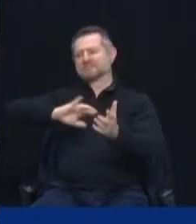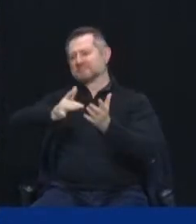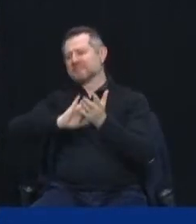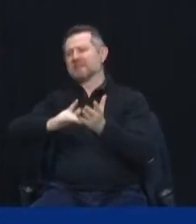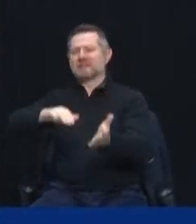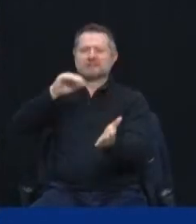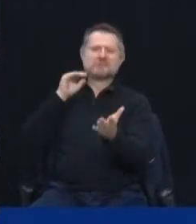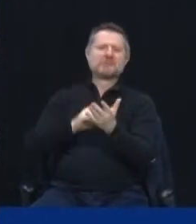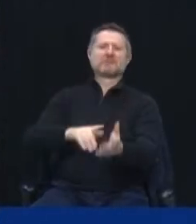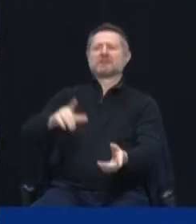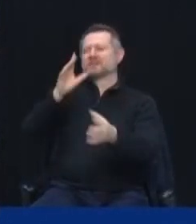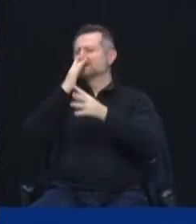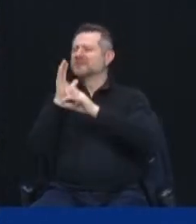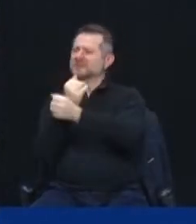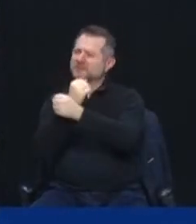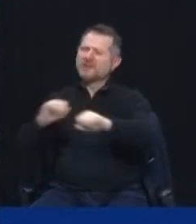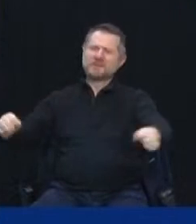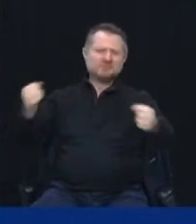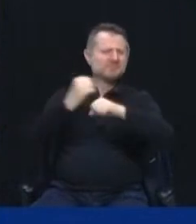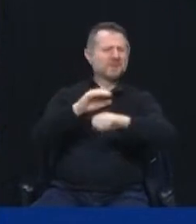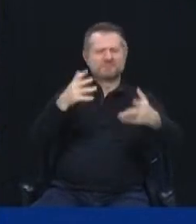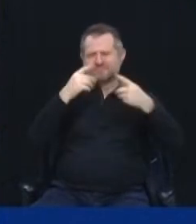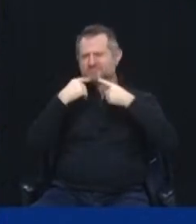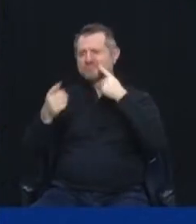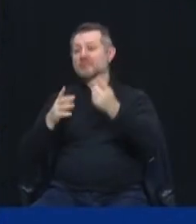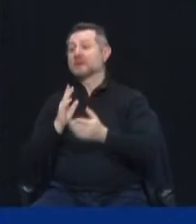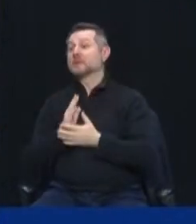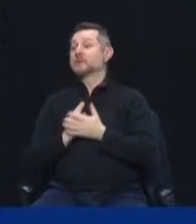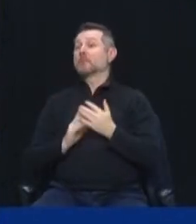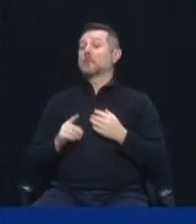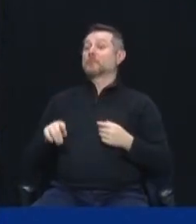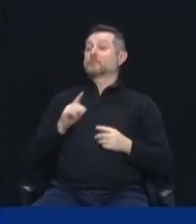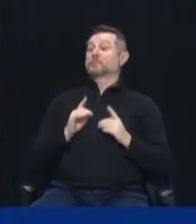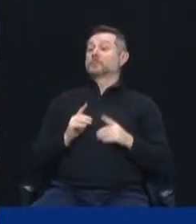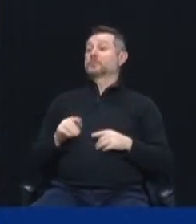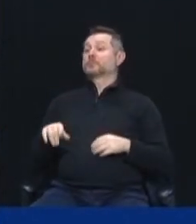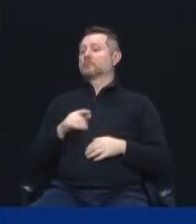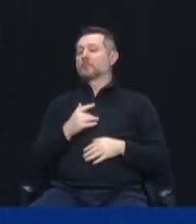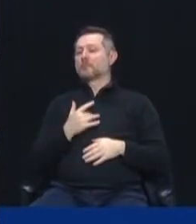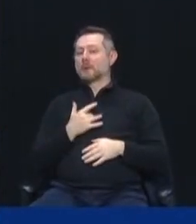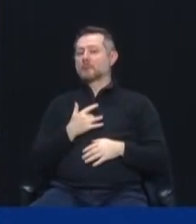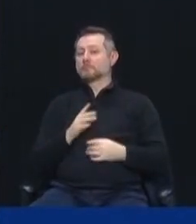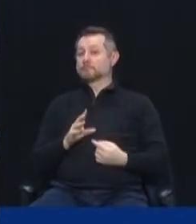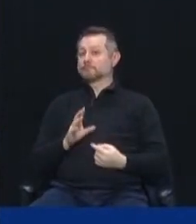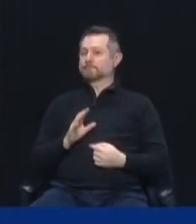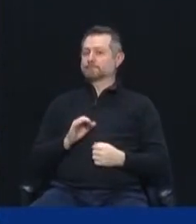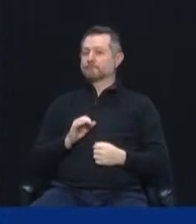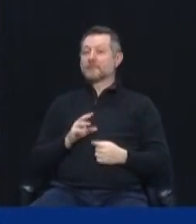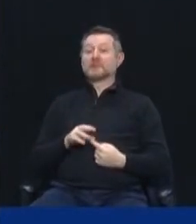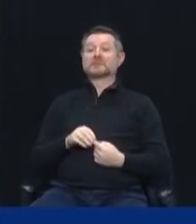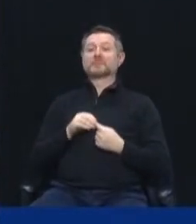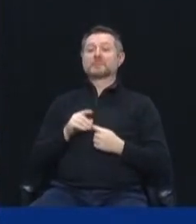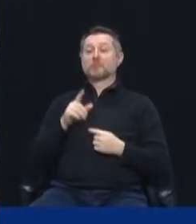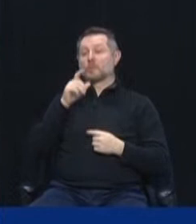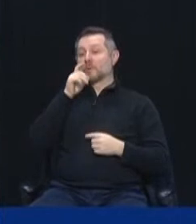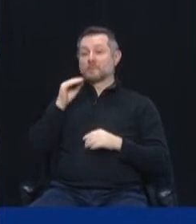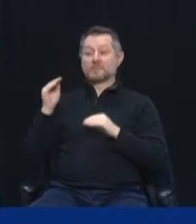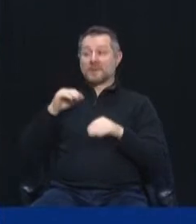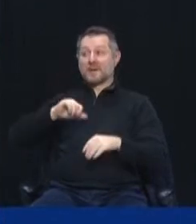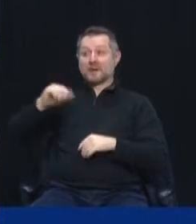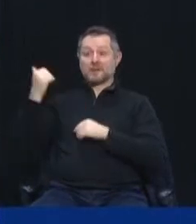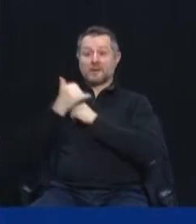Part of it is people, especially new immigrants,